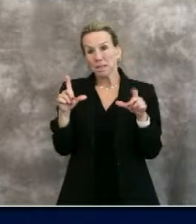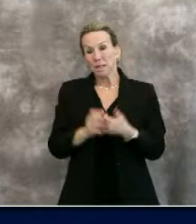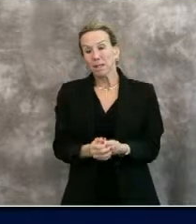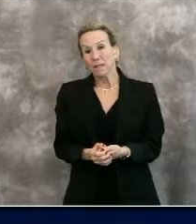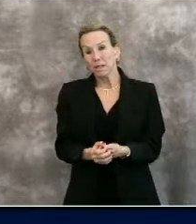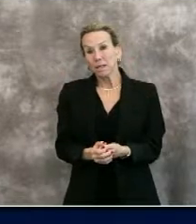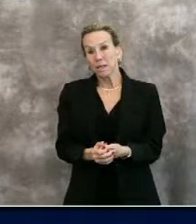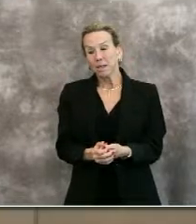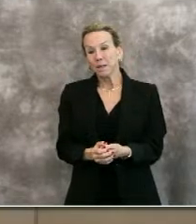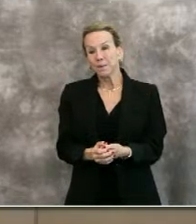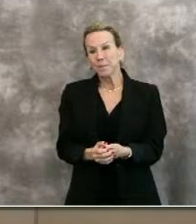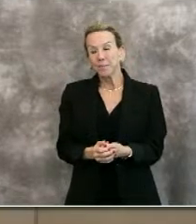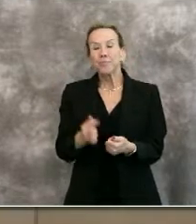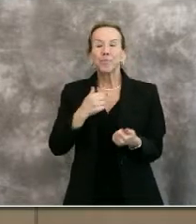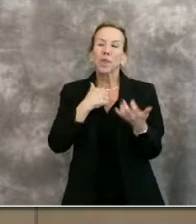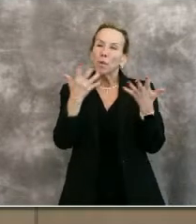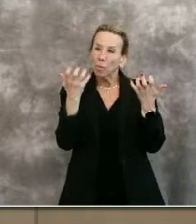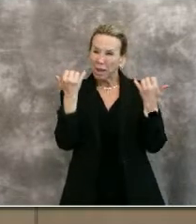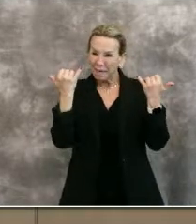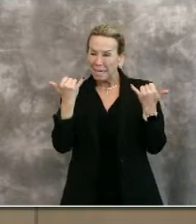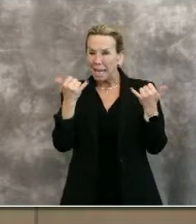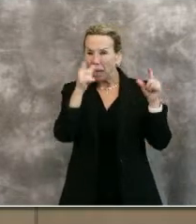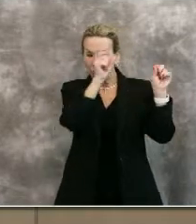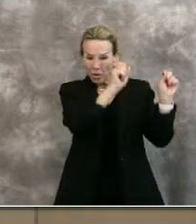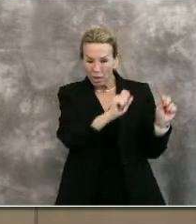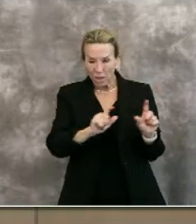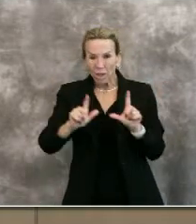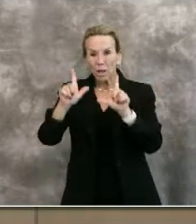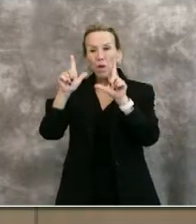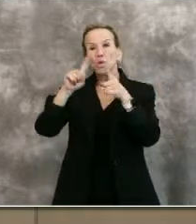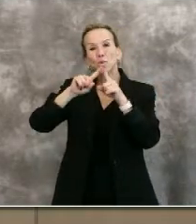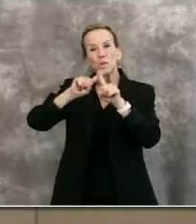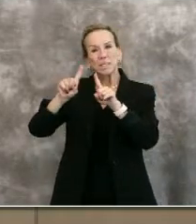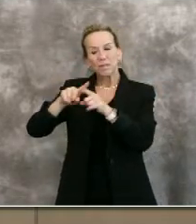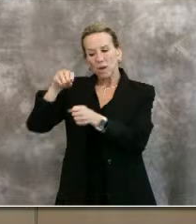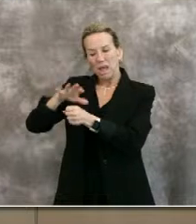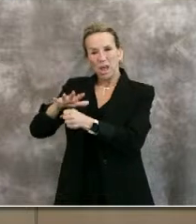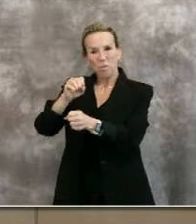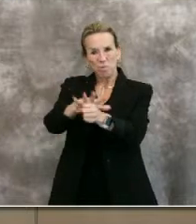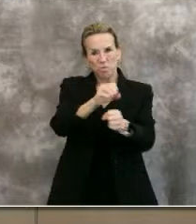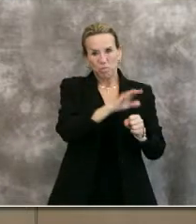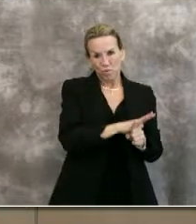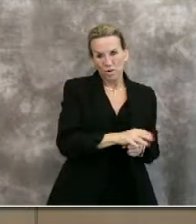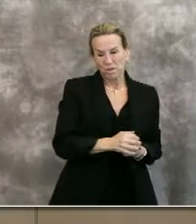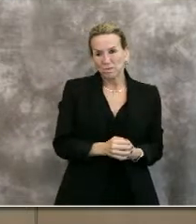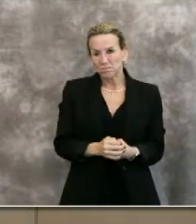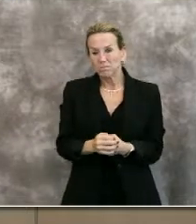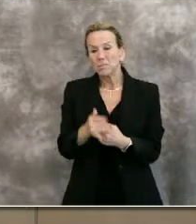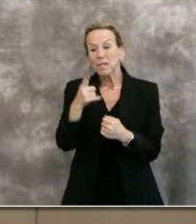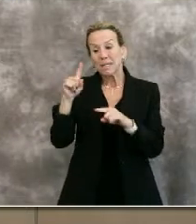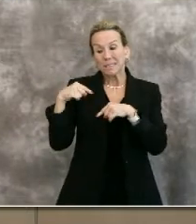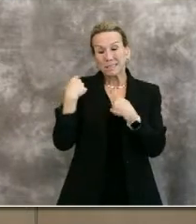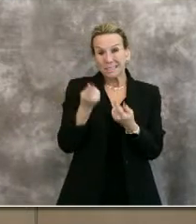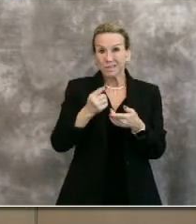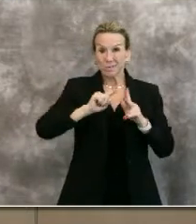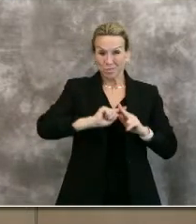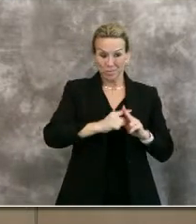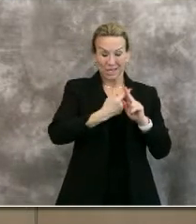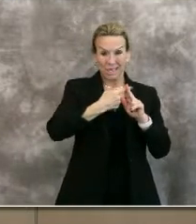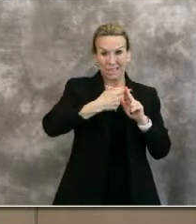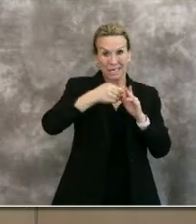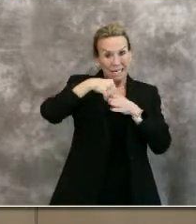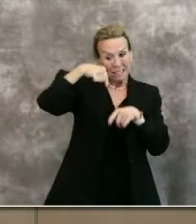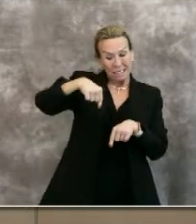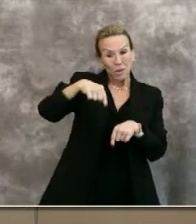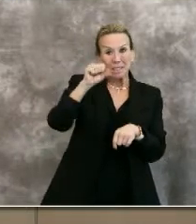So we want to transcend here now to outbreaks. And since the beginning of the COVID-19 pandemic in San